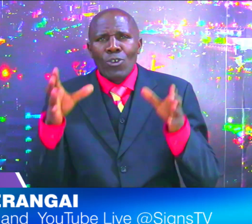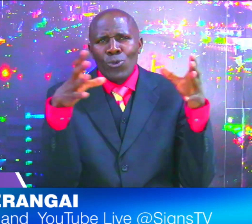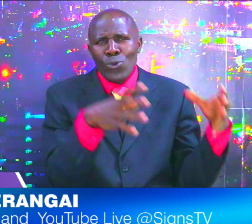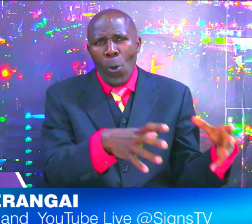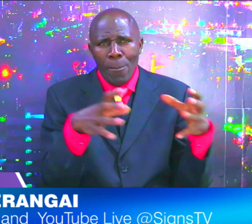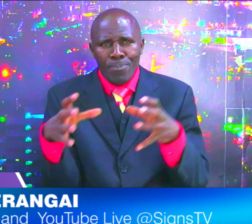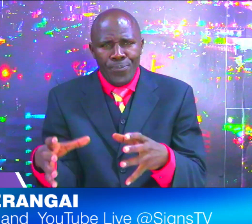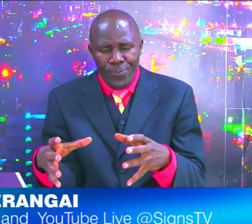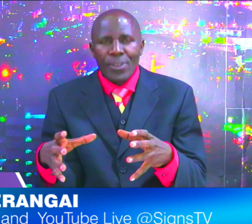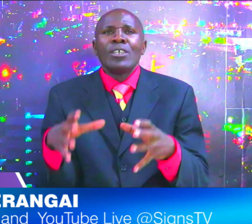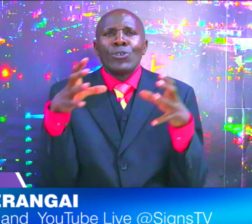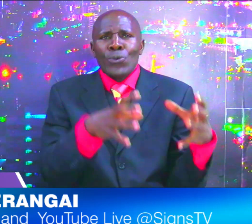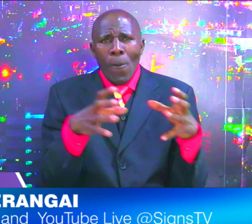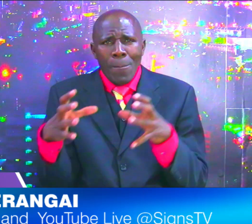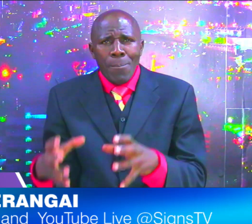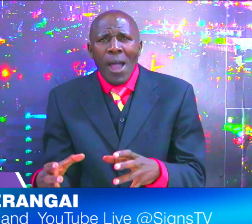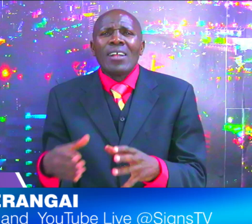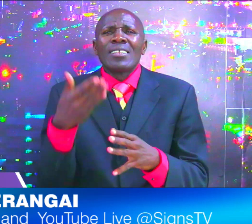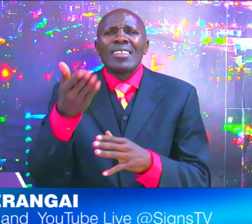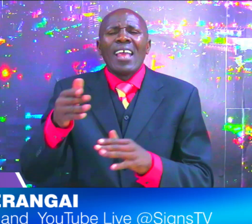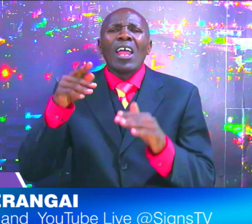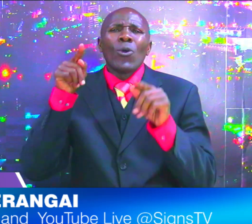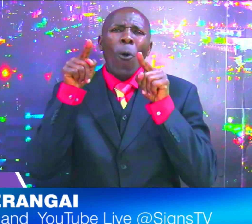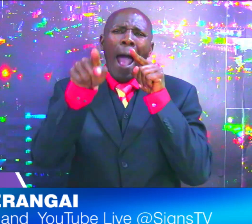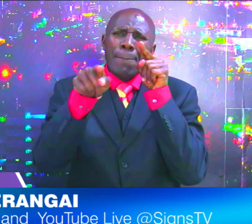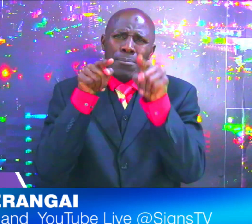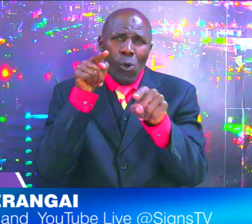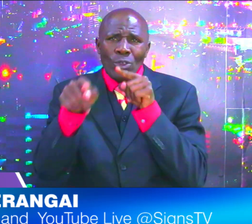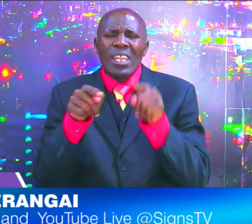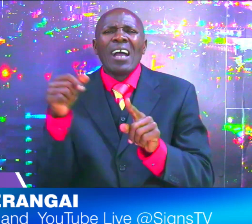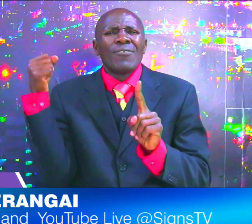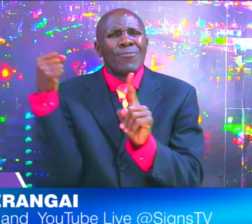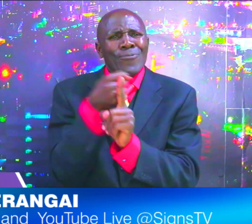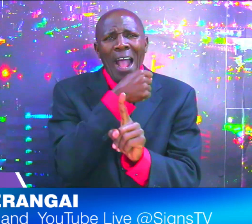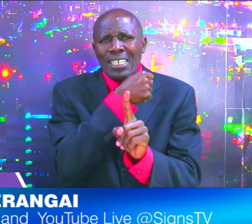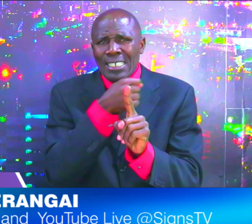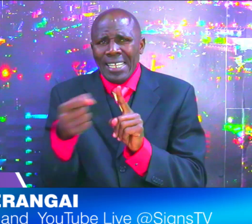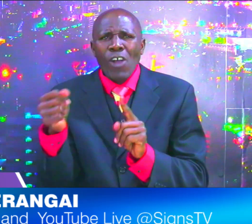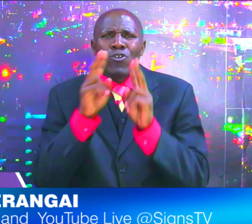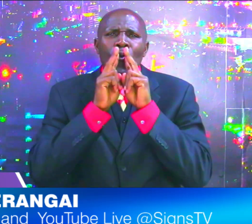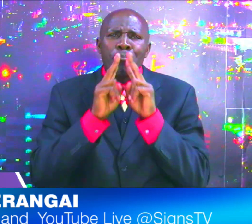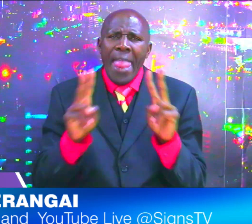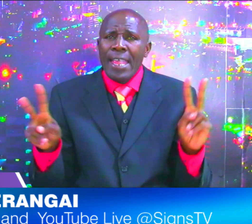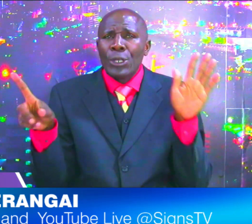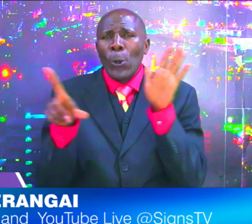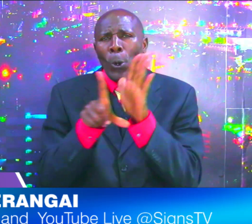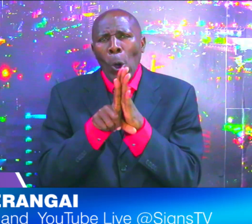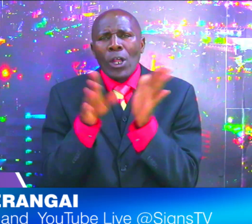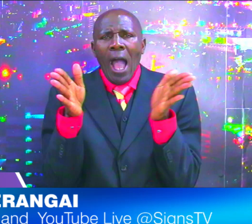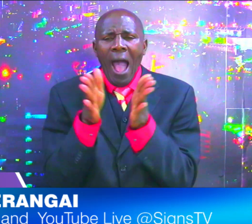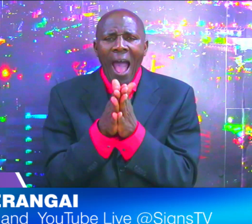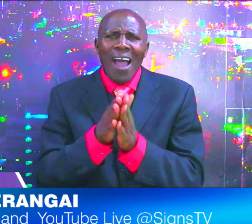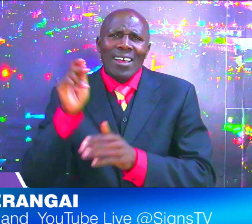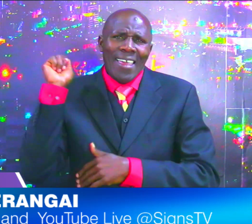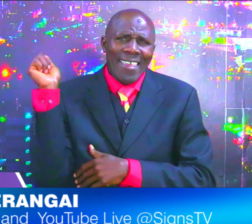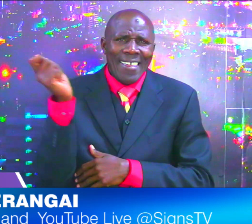which is investigating the company. The company has been accused of violating data